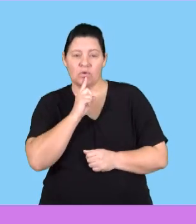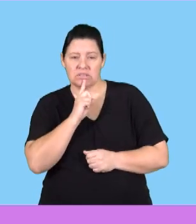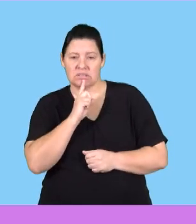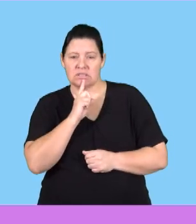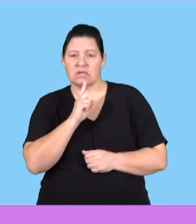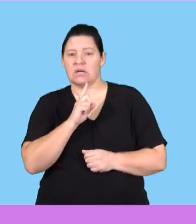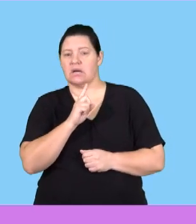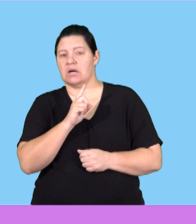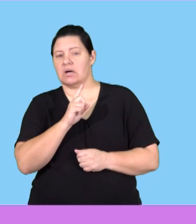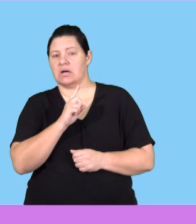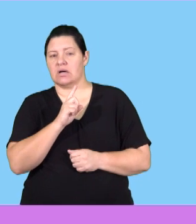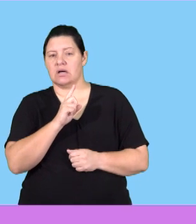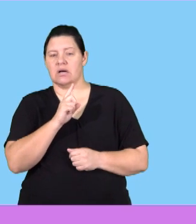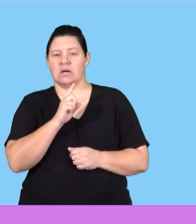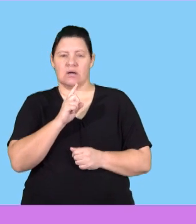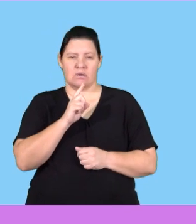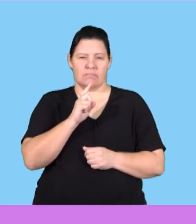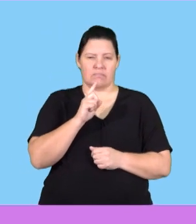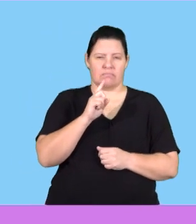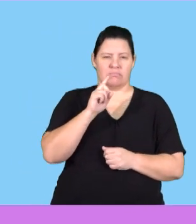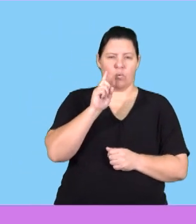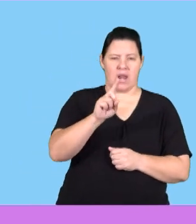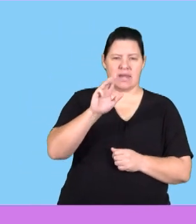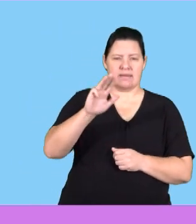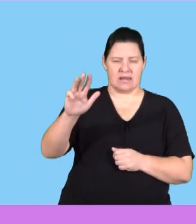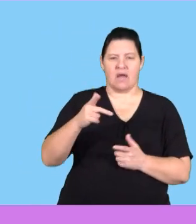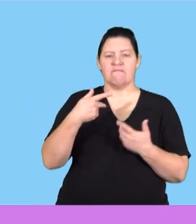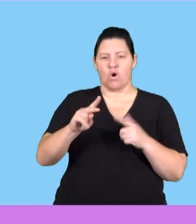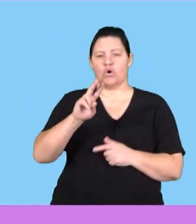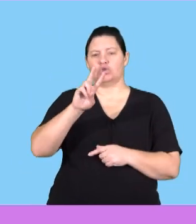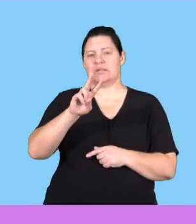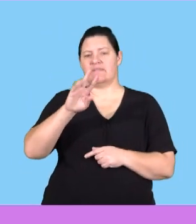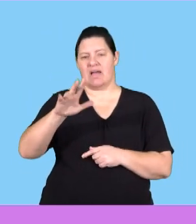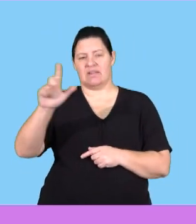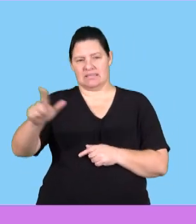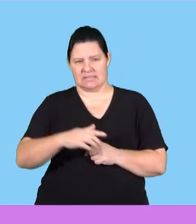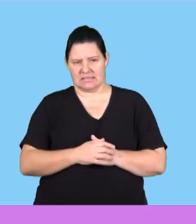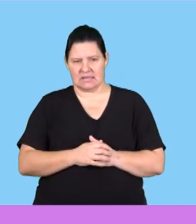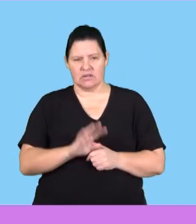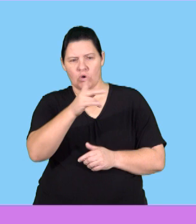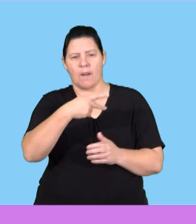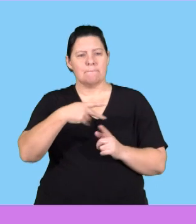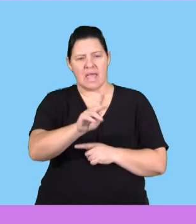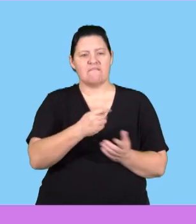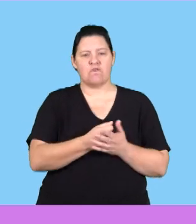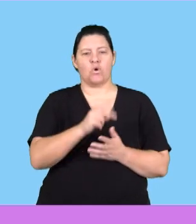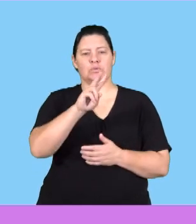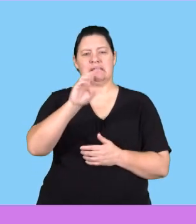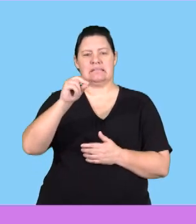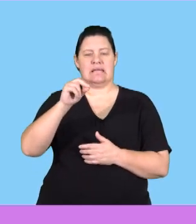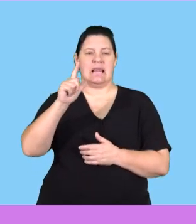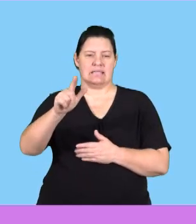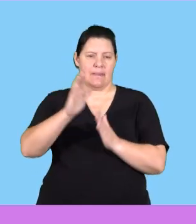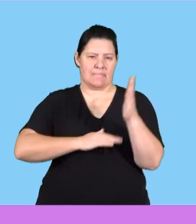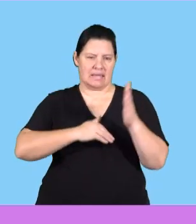1,199 for 25 liters. She was advised to buy a 20-liter paint. How much will she pay for 3 layers of